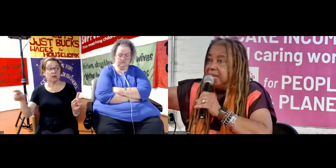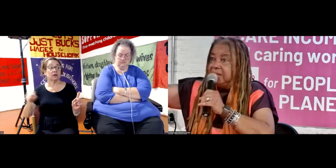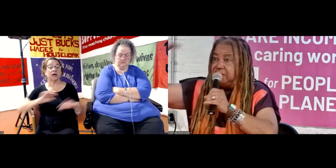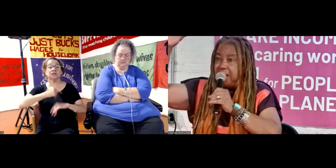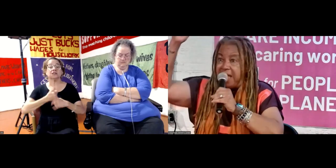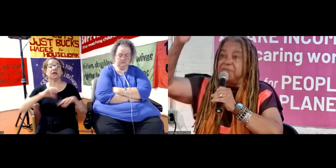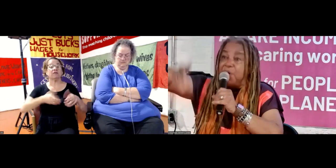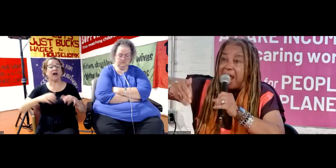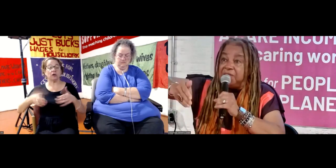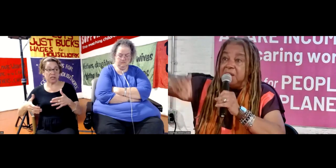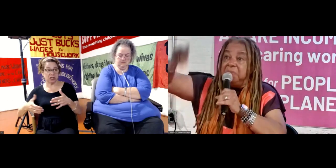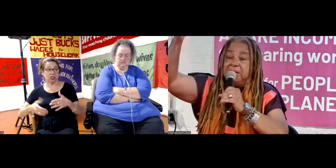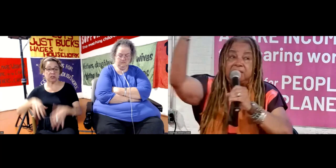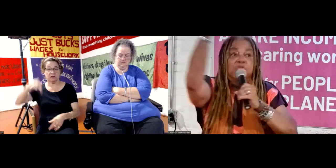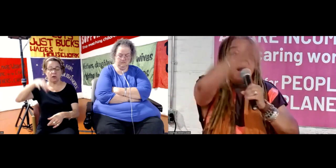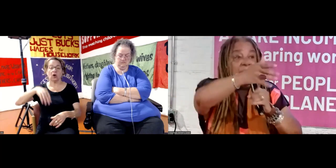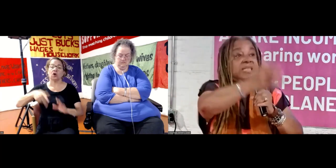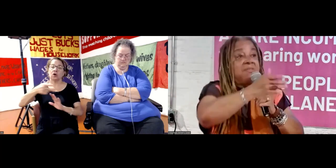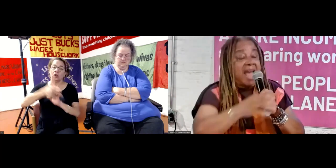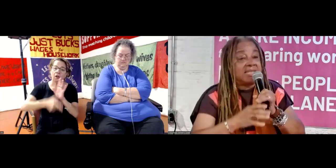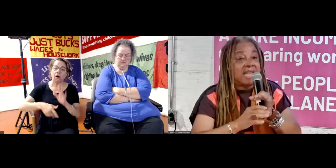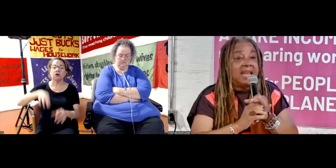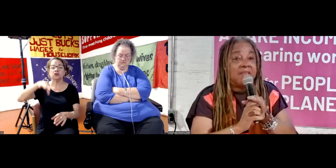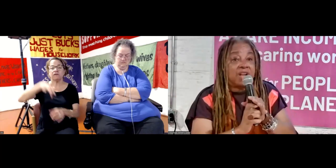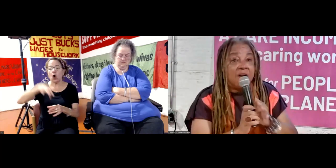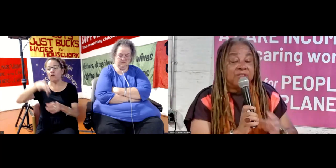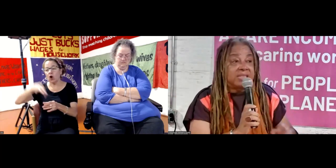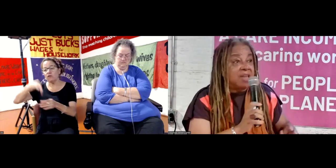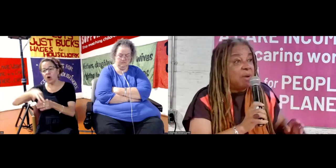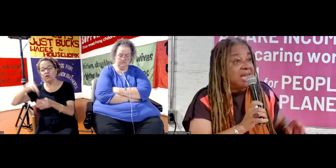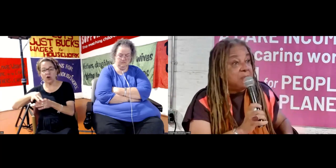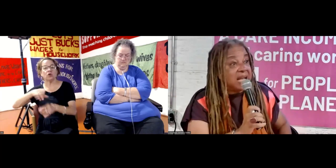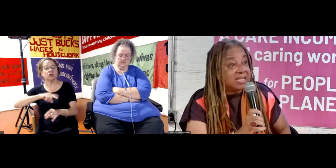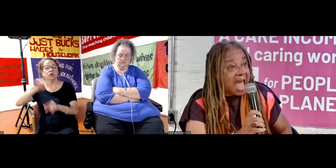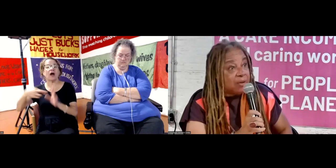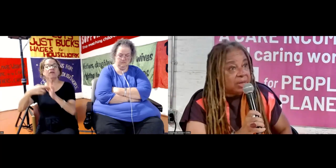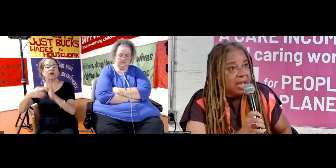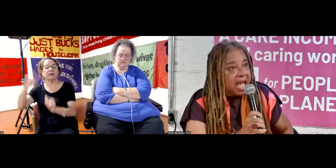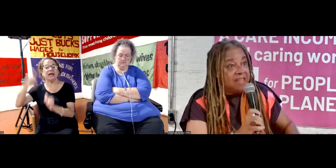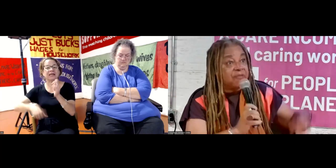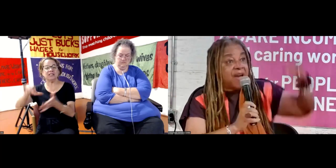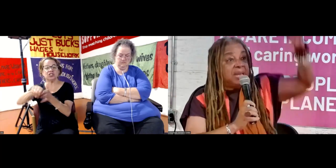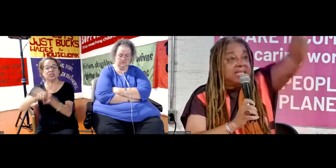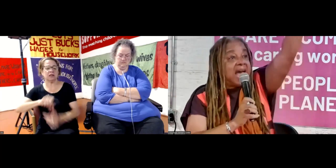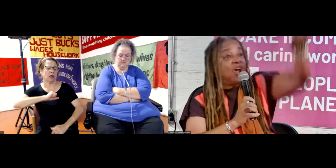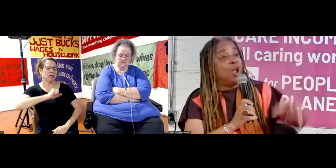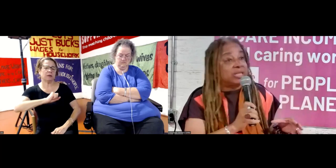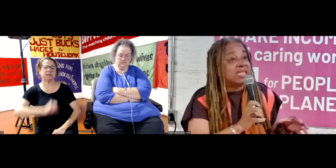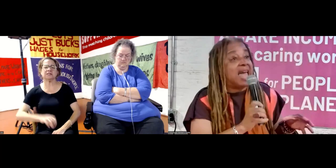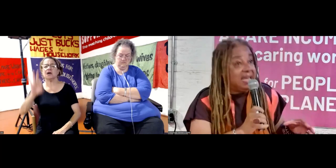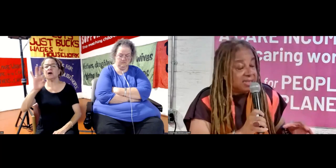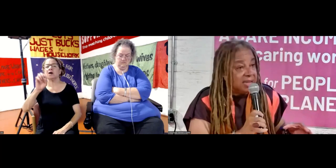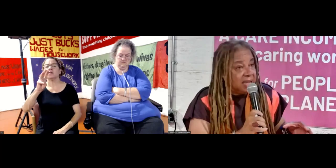right, and vote on them to represent that state at the conference. And they were keeping us out. And the feminists had a